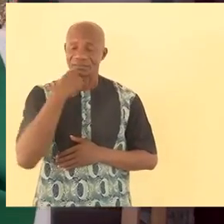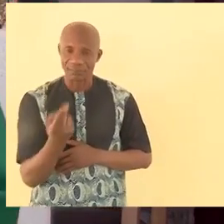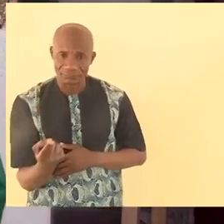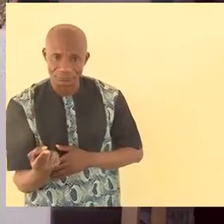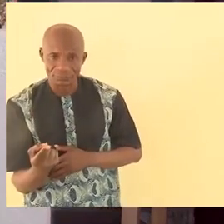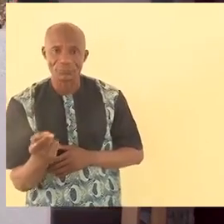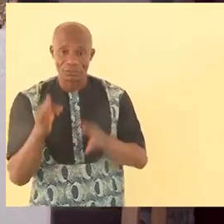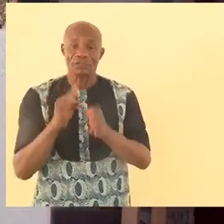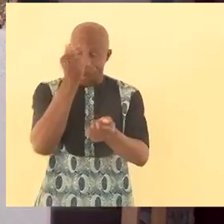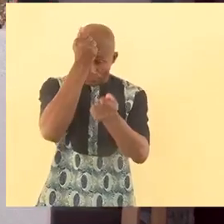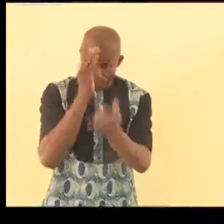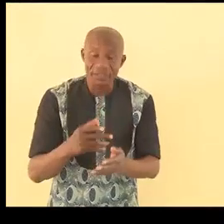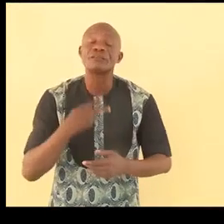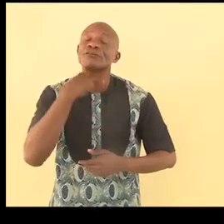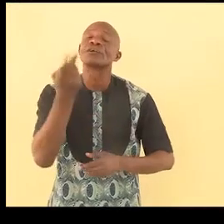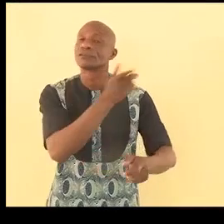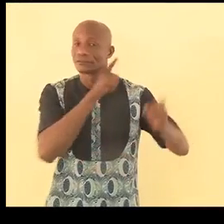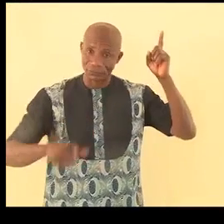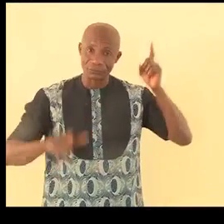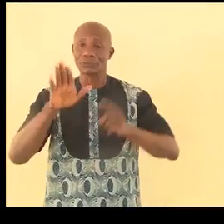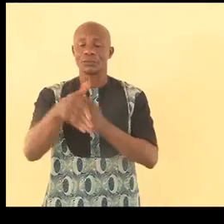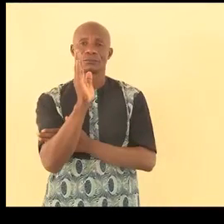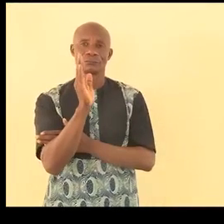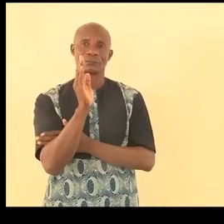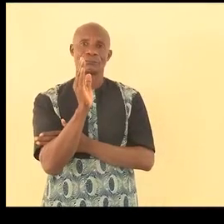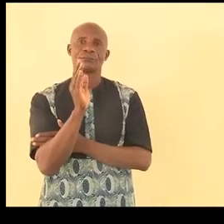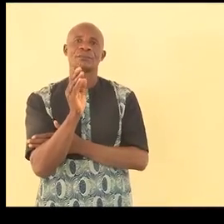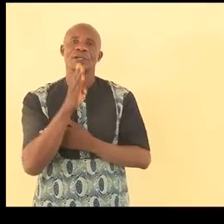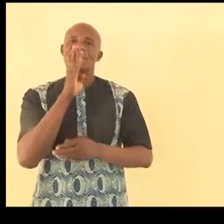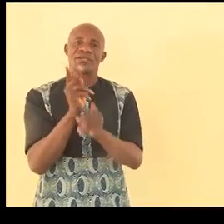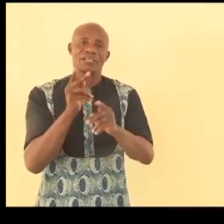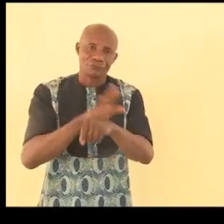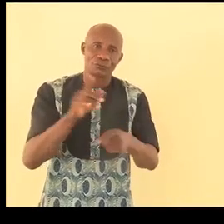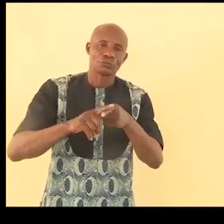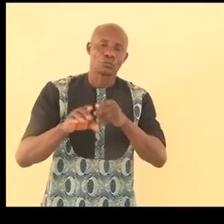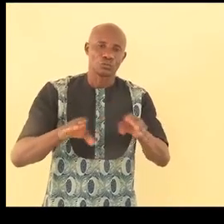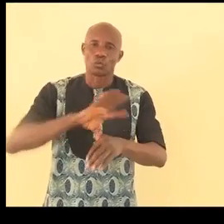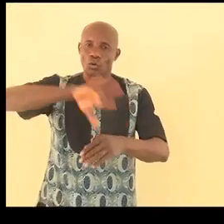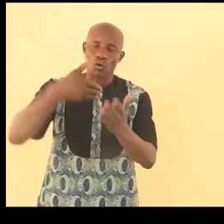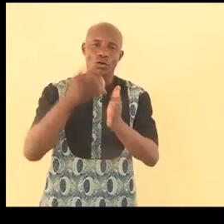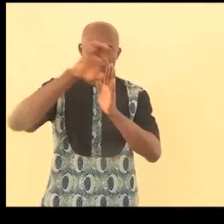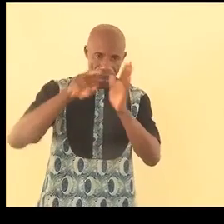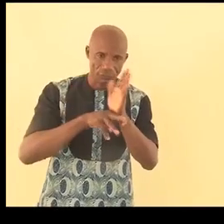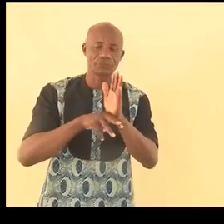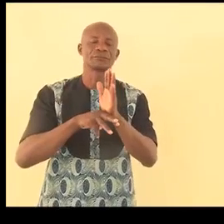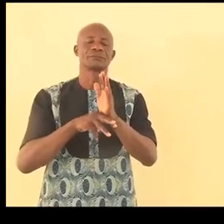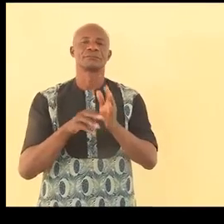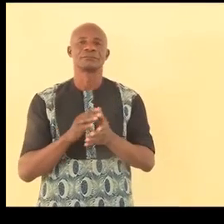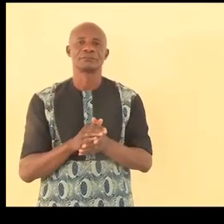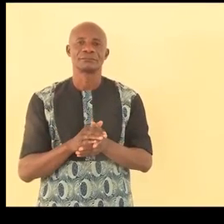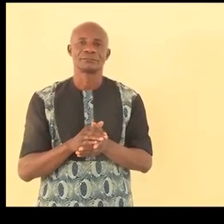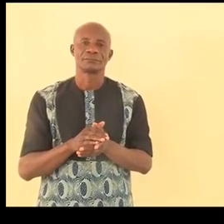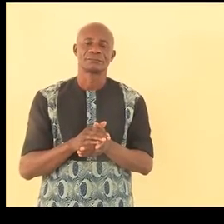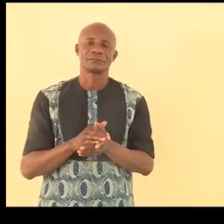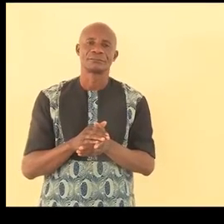said. And if you obey the voice of the Lord your God, being careful to do all his commandments which I command you